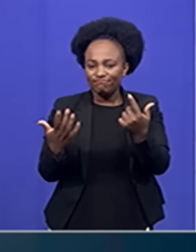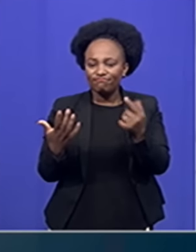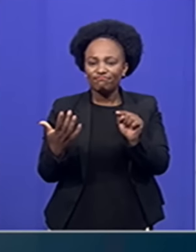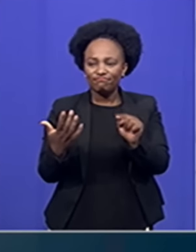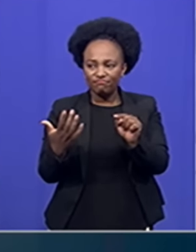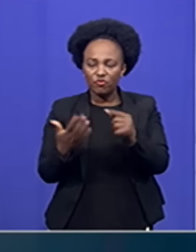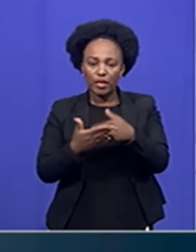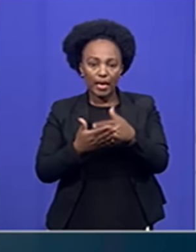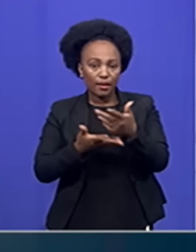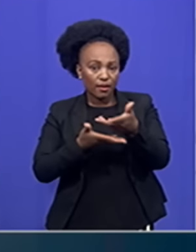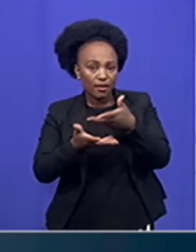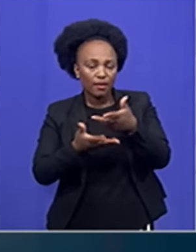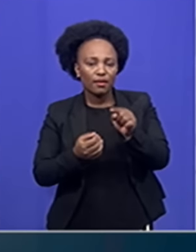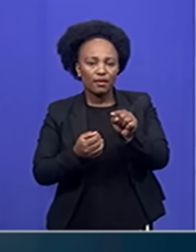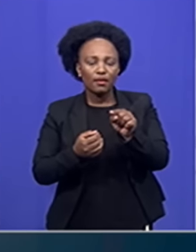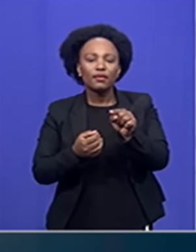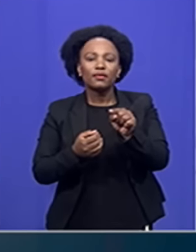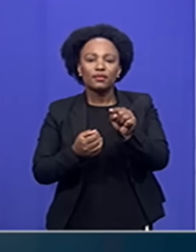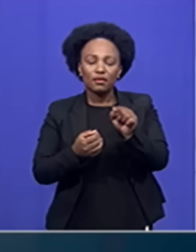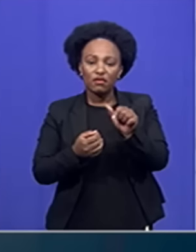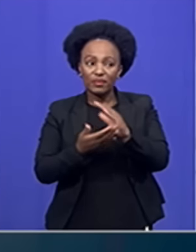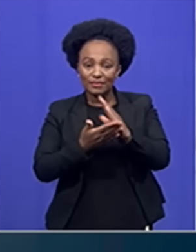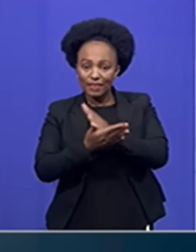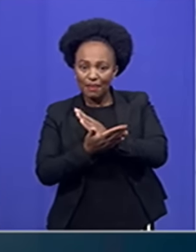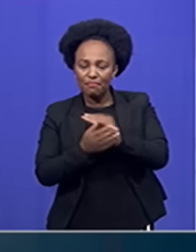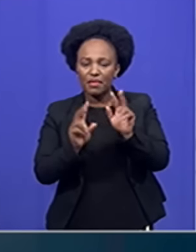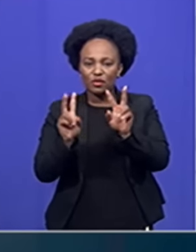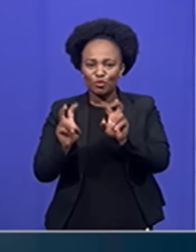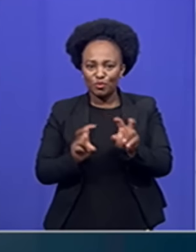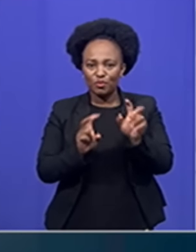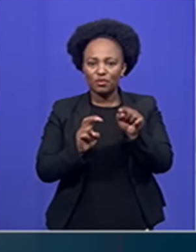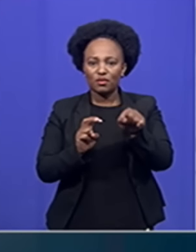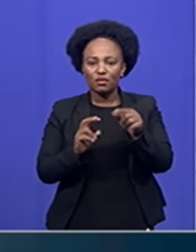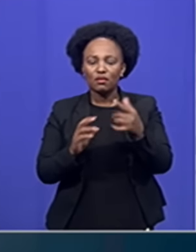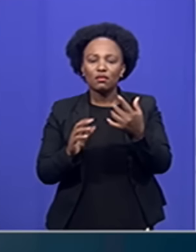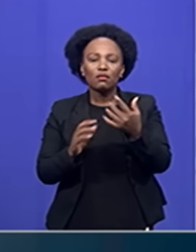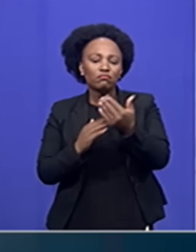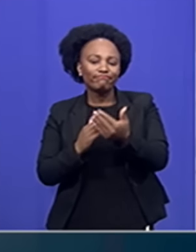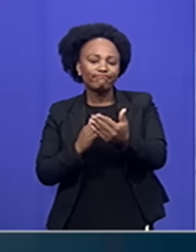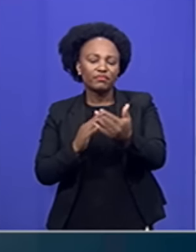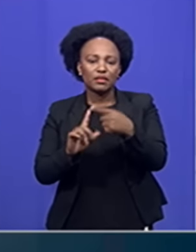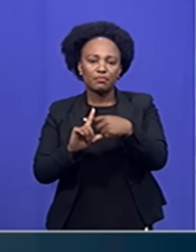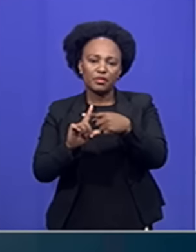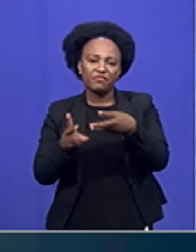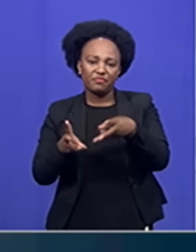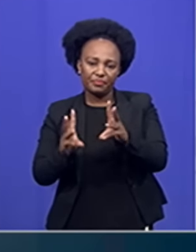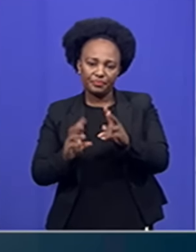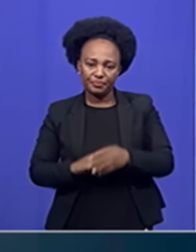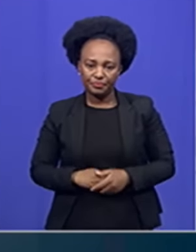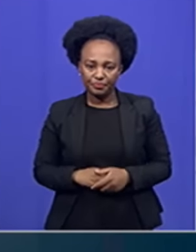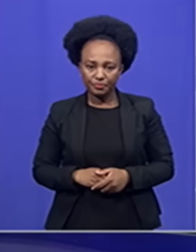to engage on some of these issues in a constructive manner.